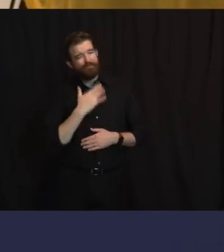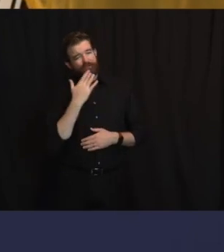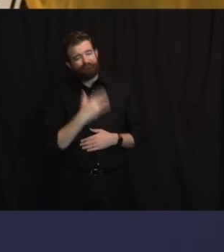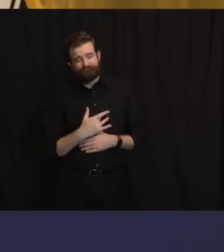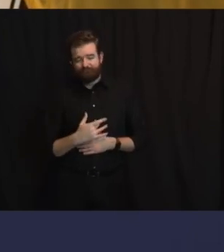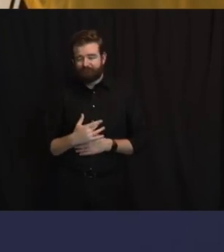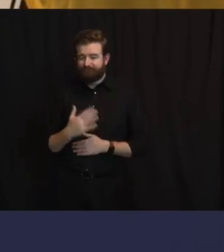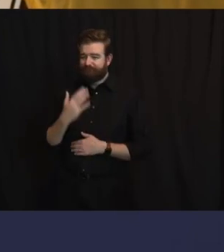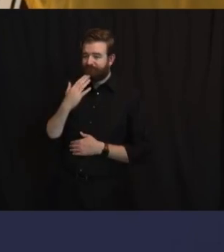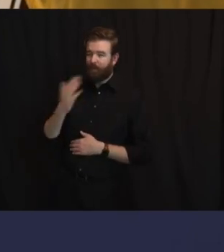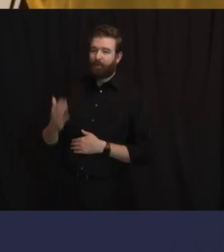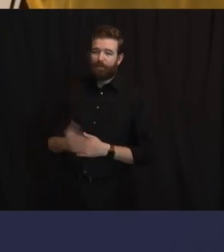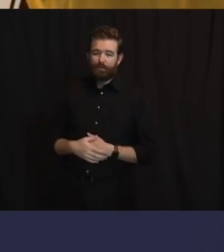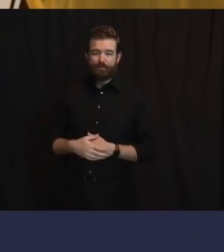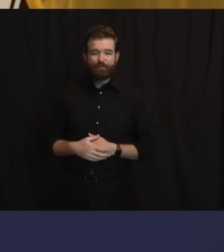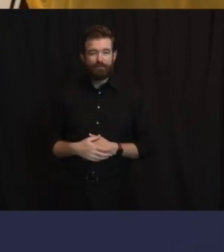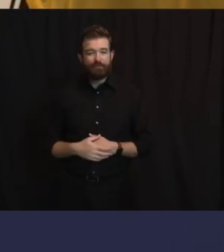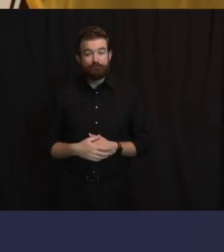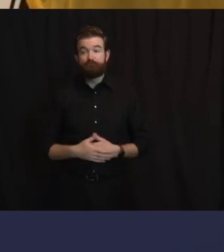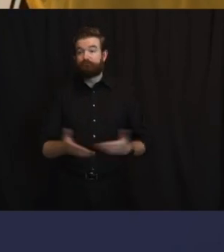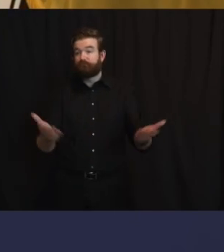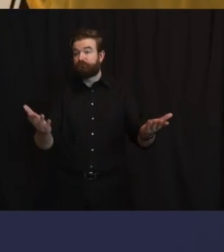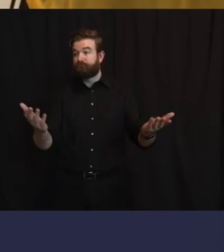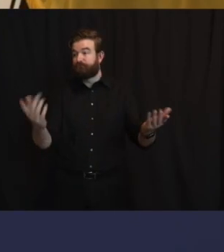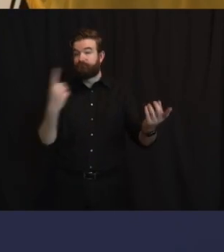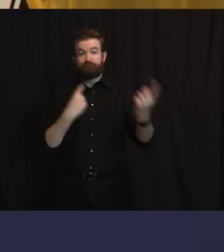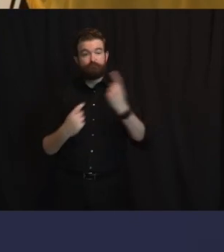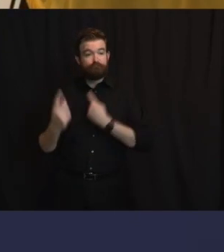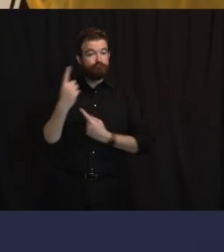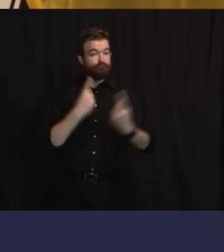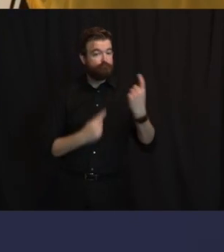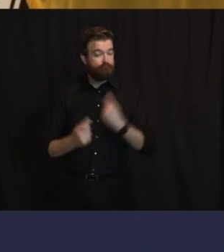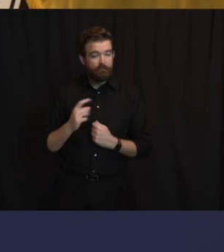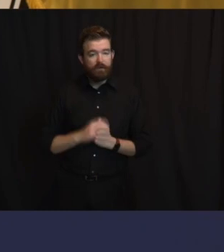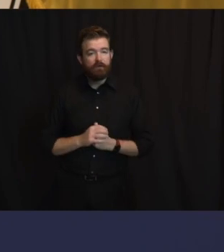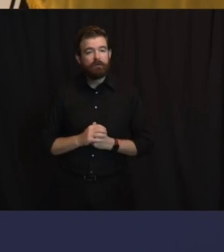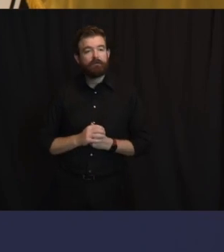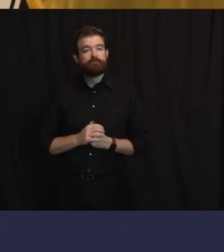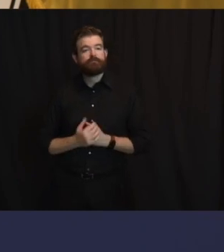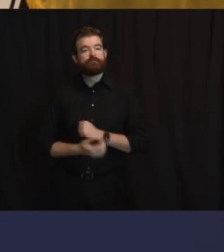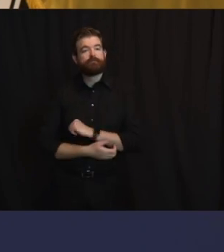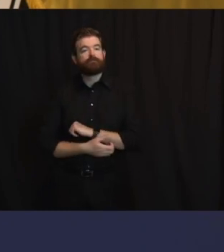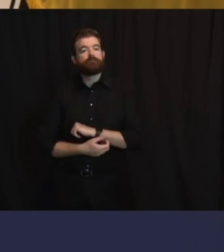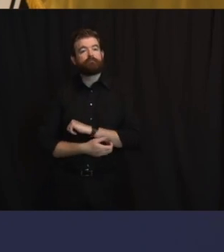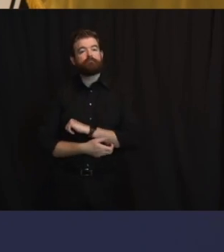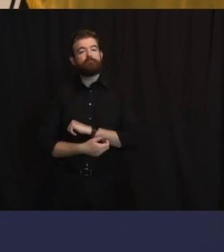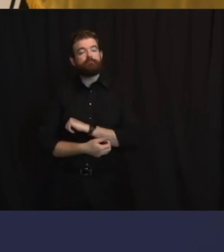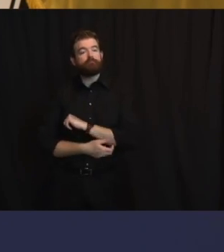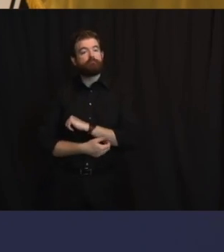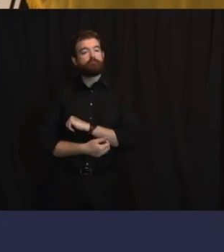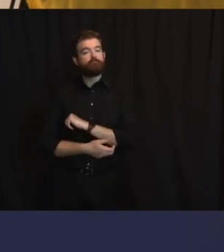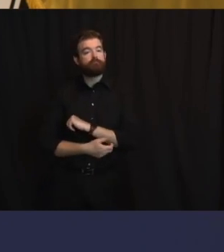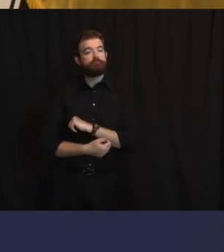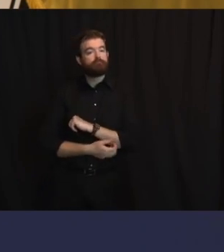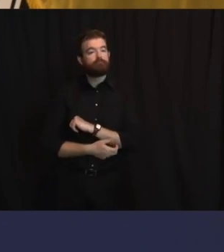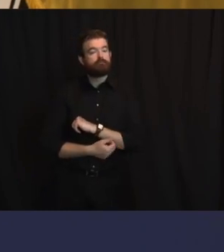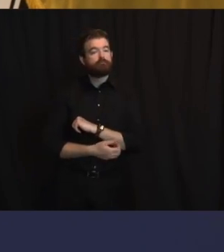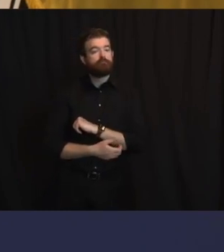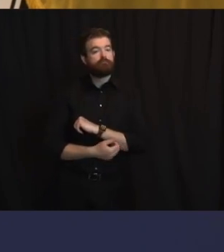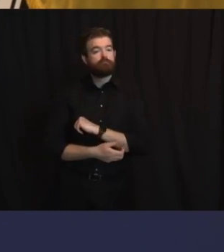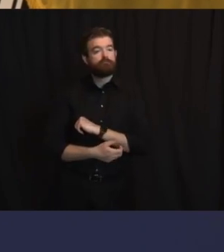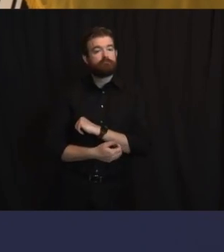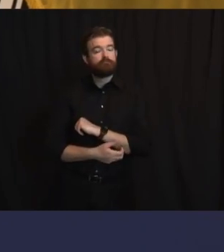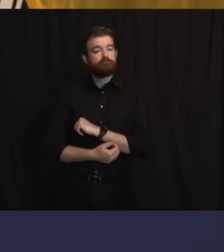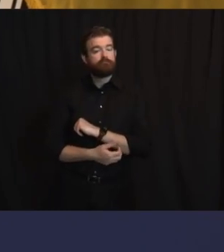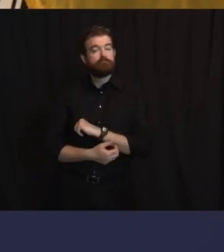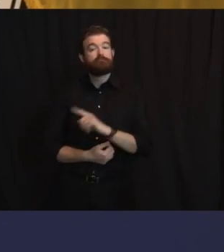start over here. Before we do, I think we'll continue to be in the mode that we've been in, which is we're obviously with you today. We'll be